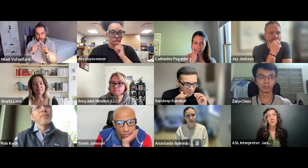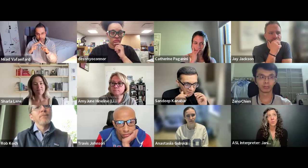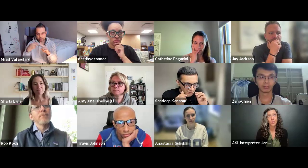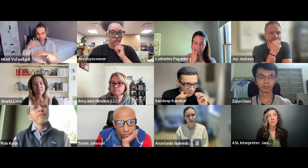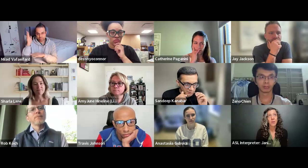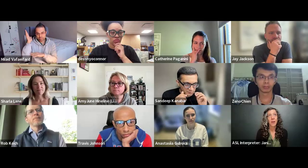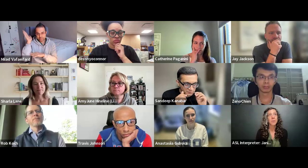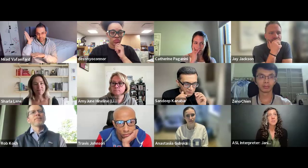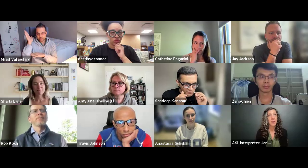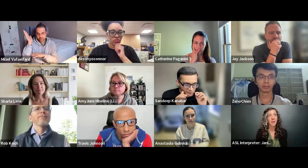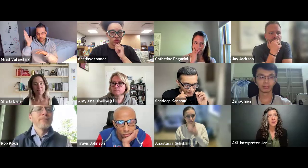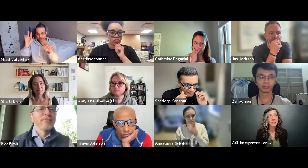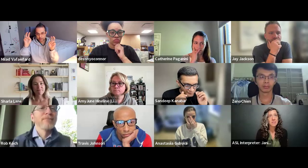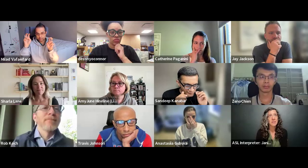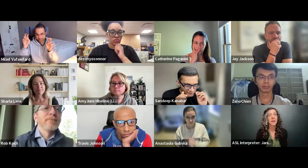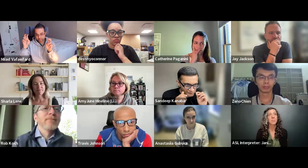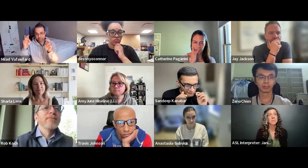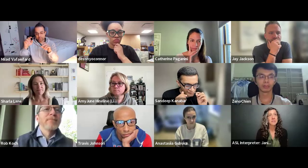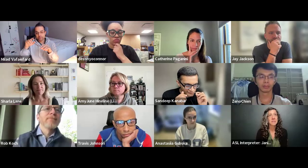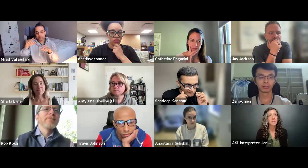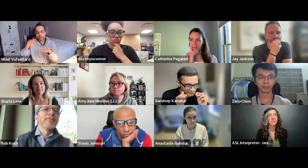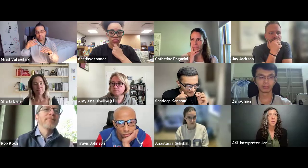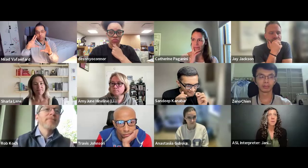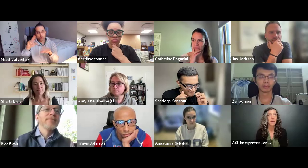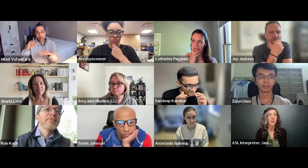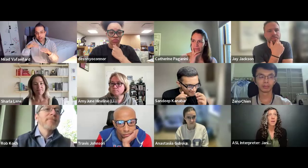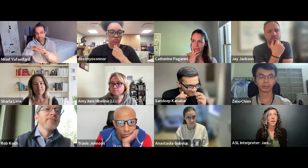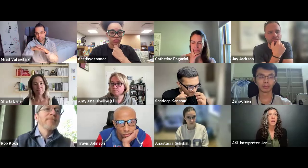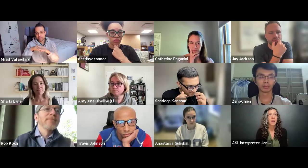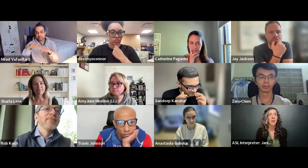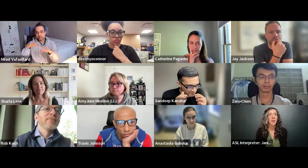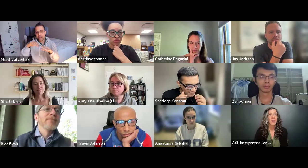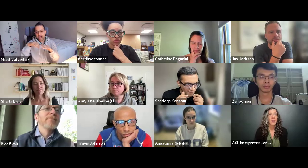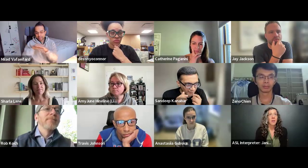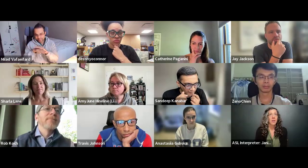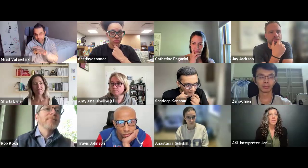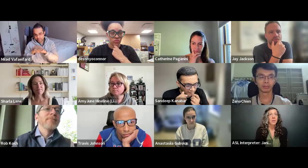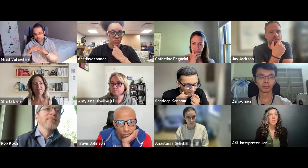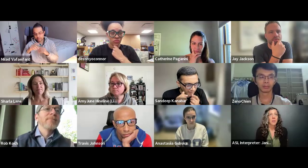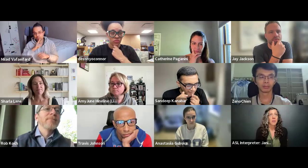I want to tell you a quick story. I went to Paris and I presented on a topic there.